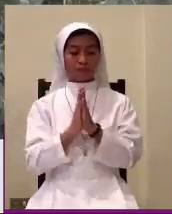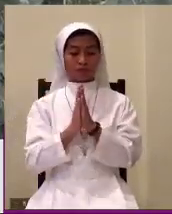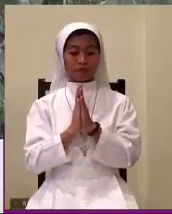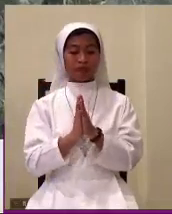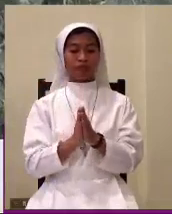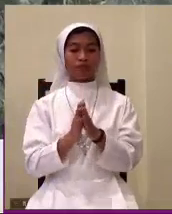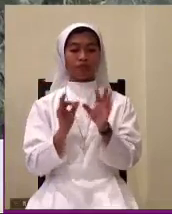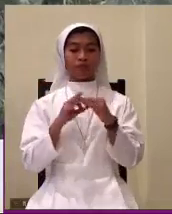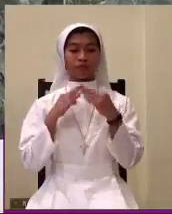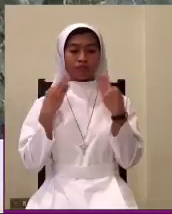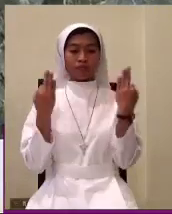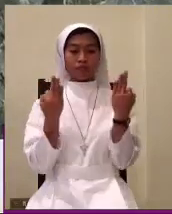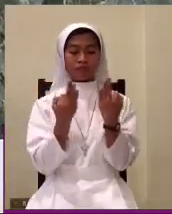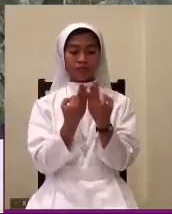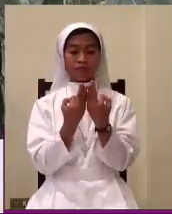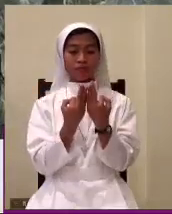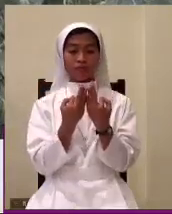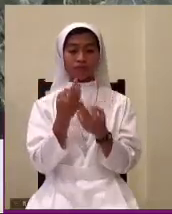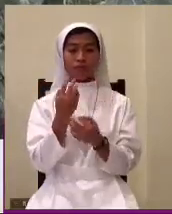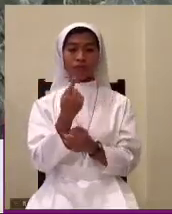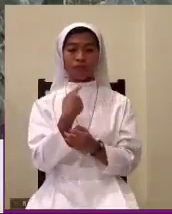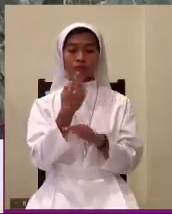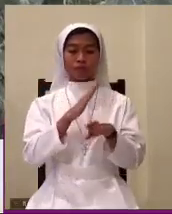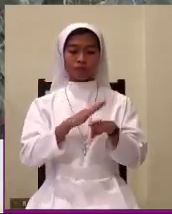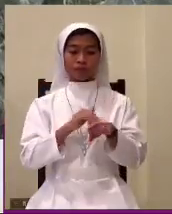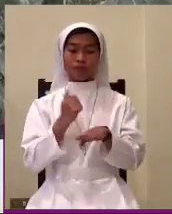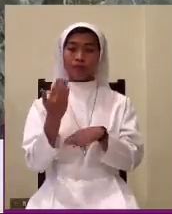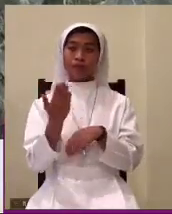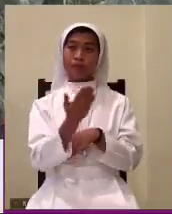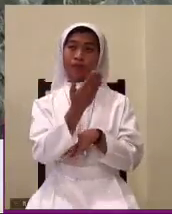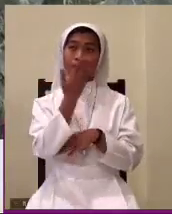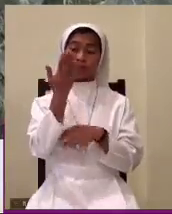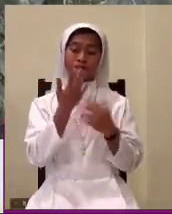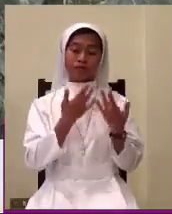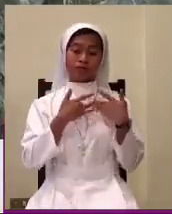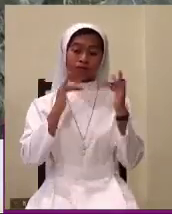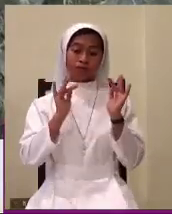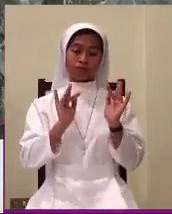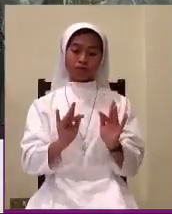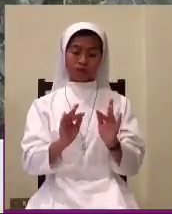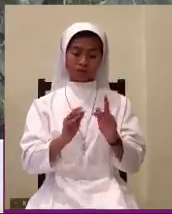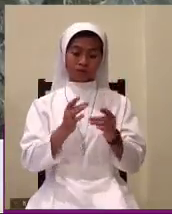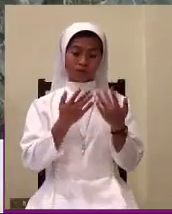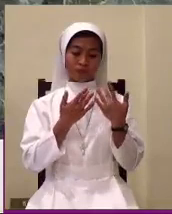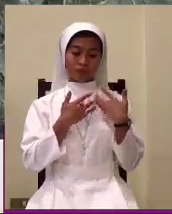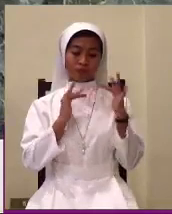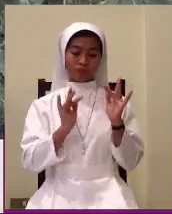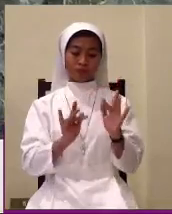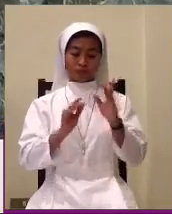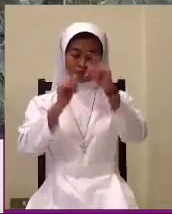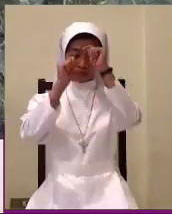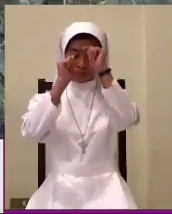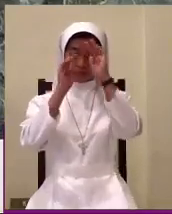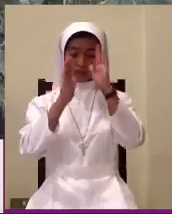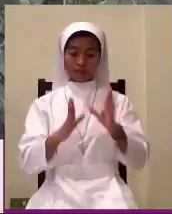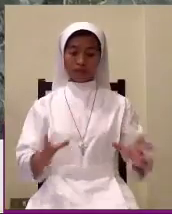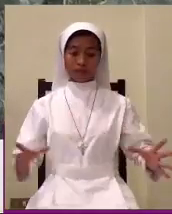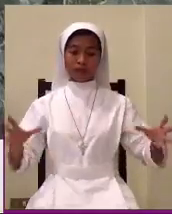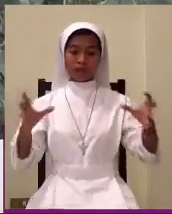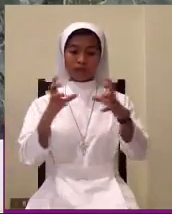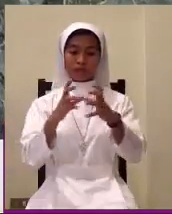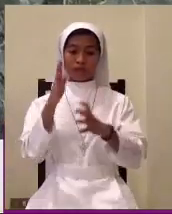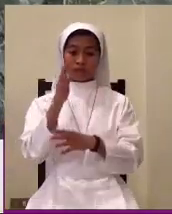you have summoned before you. In your compassion, O merciful Father, gather to yourself all your